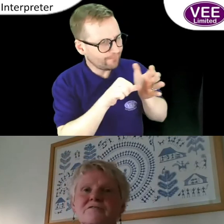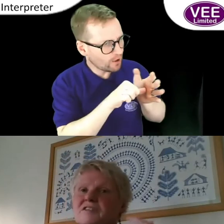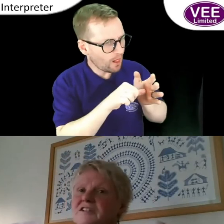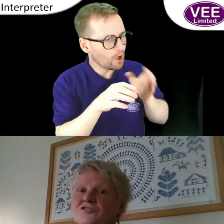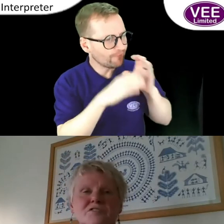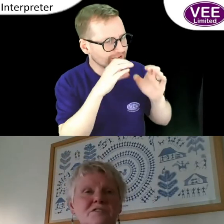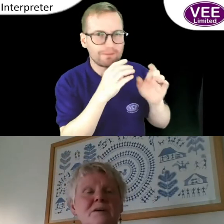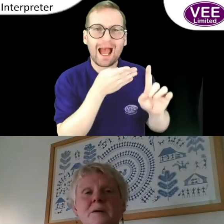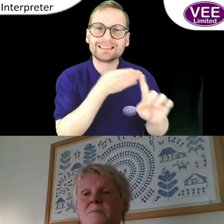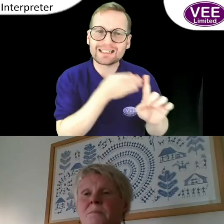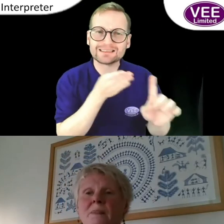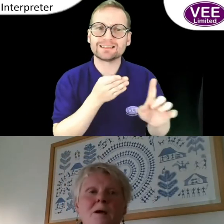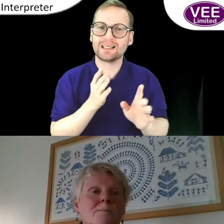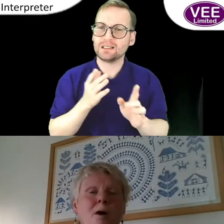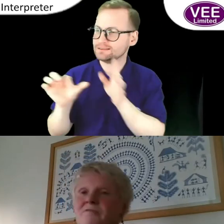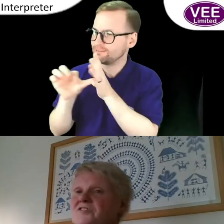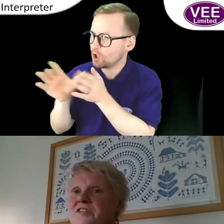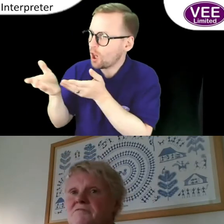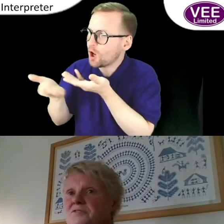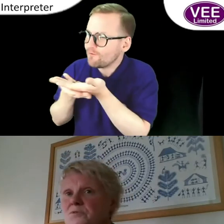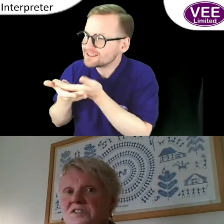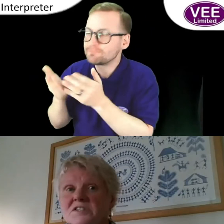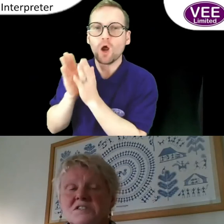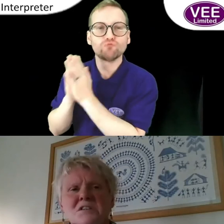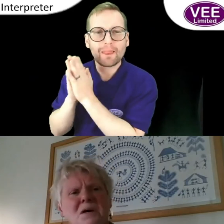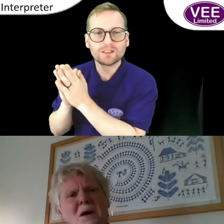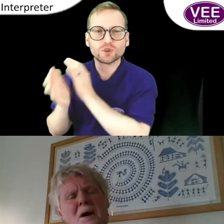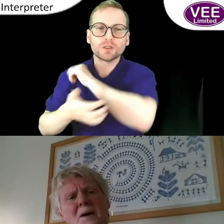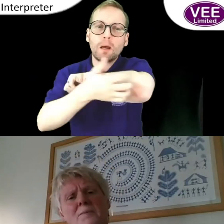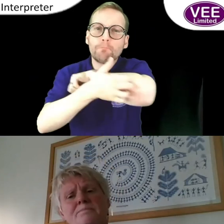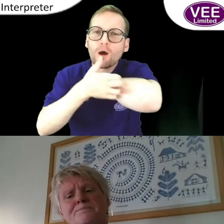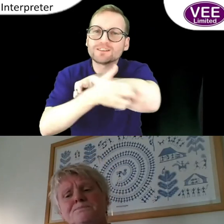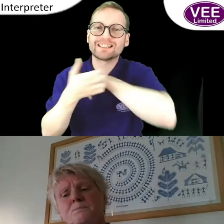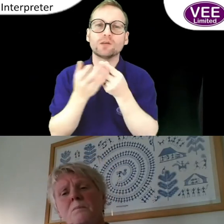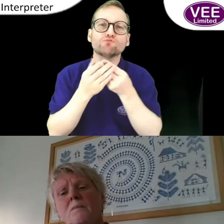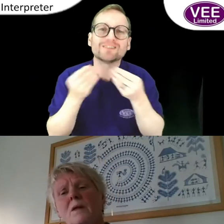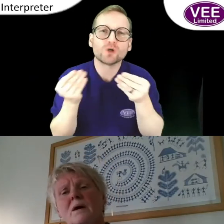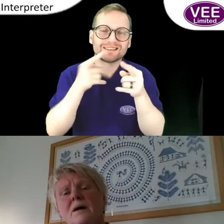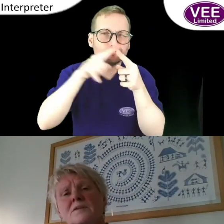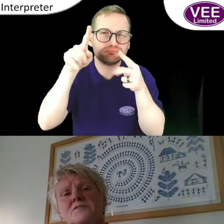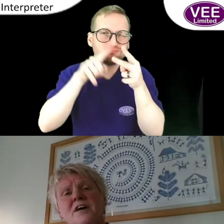identity, religion, poverty, resources.